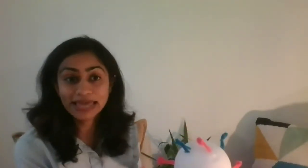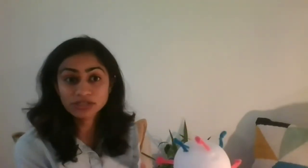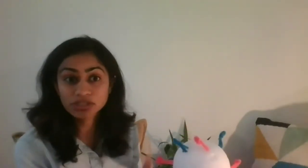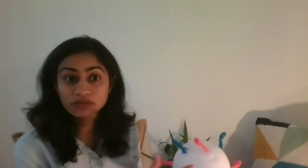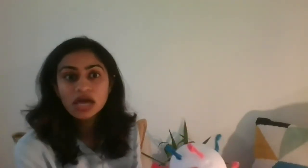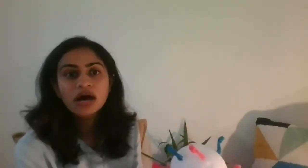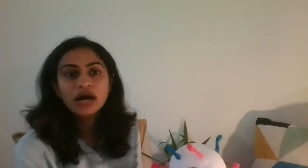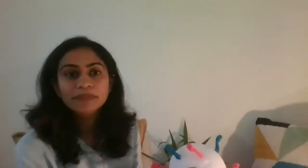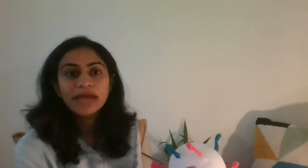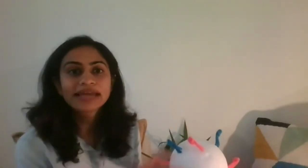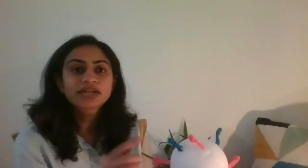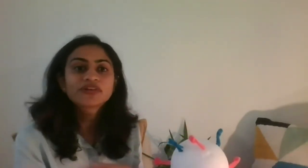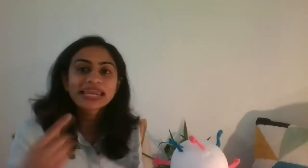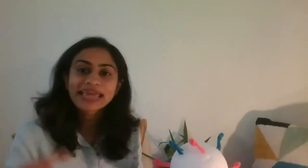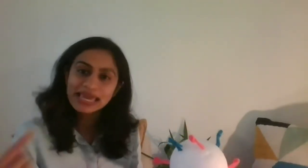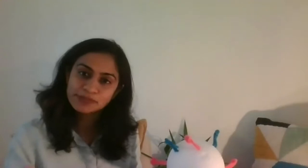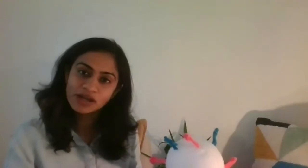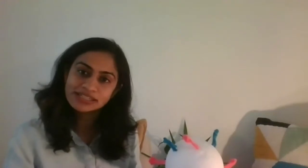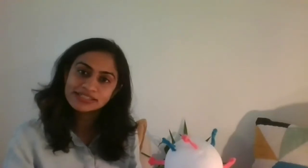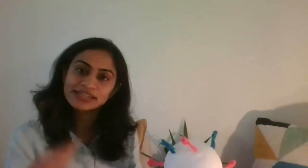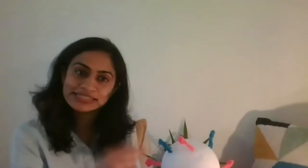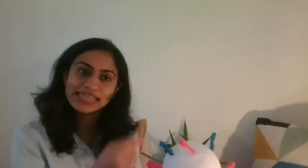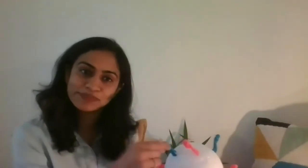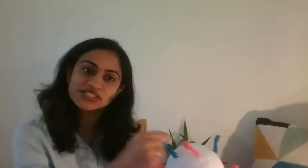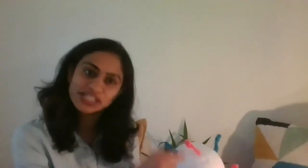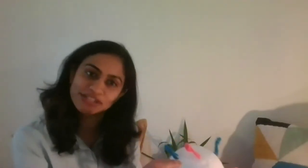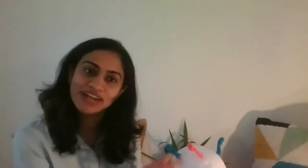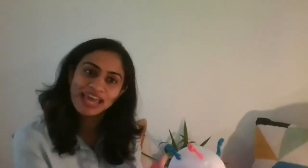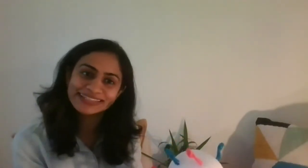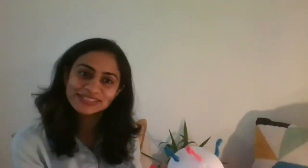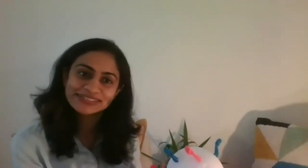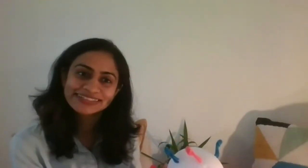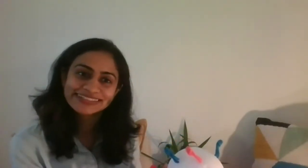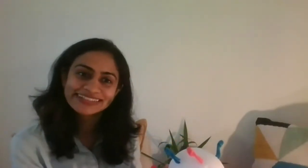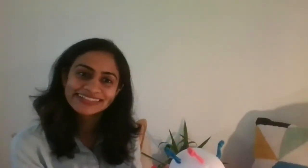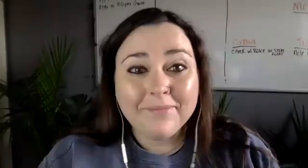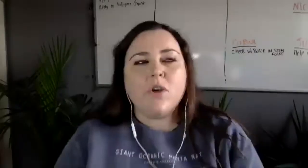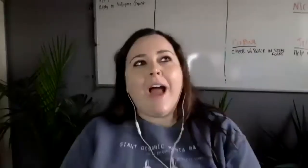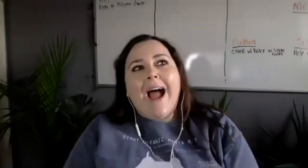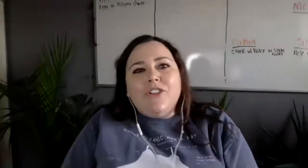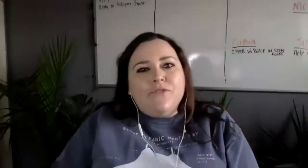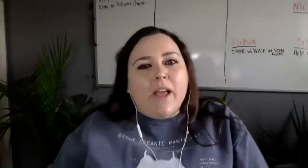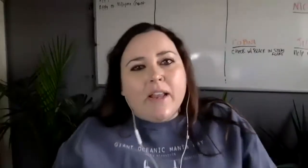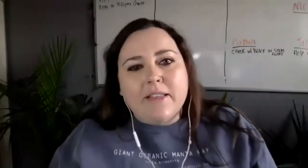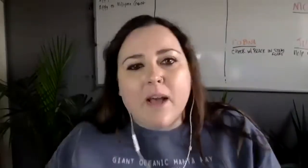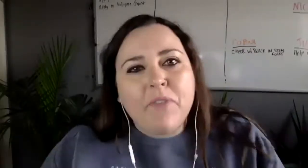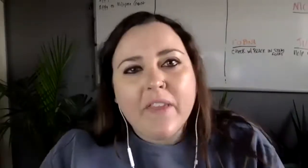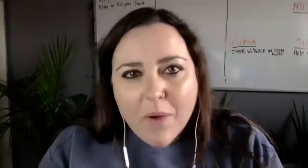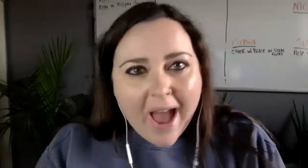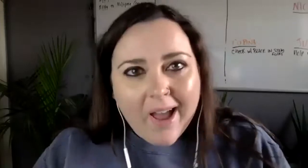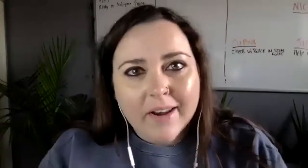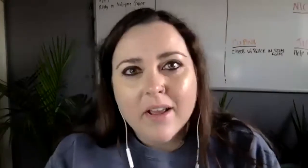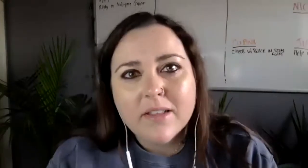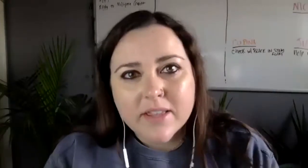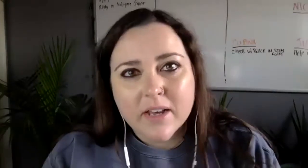the antigen and creating antibodies against that particular antigen. Cool. So the adjuvant is something that